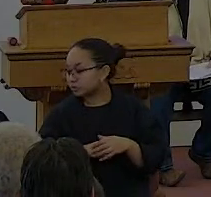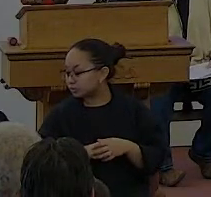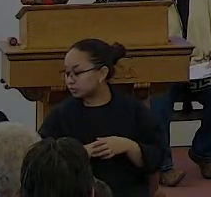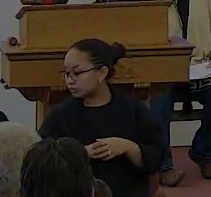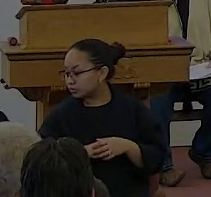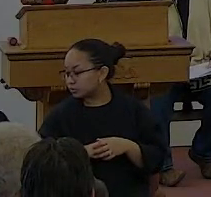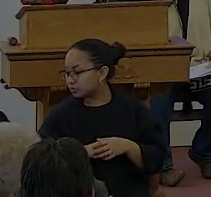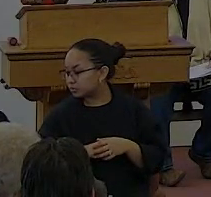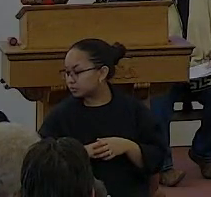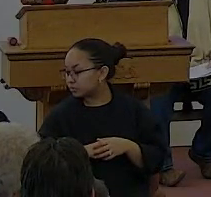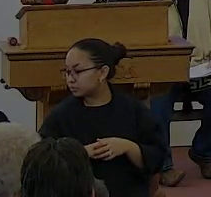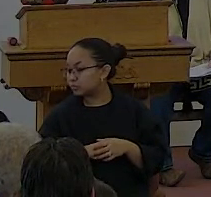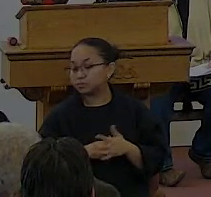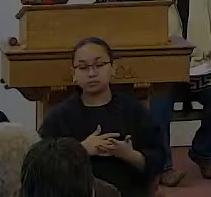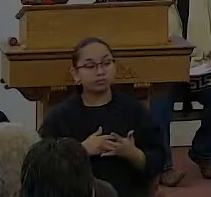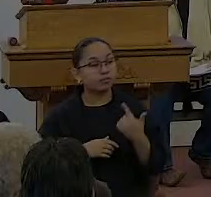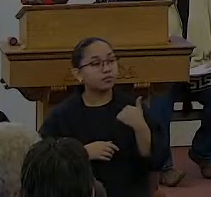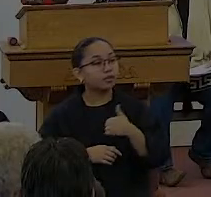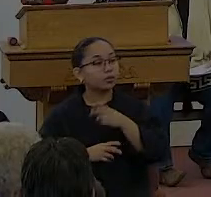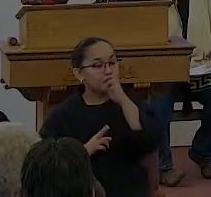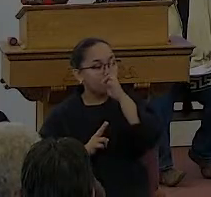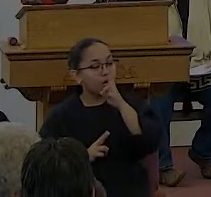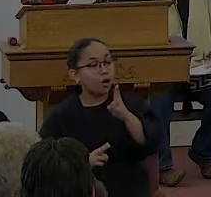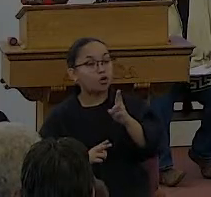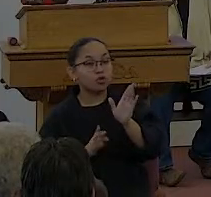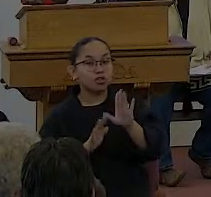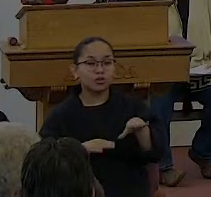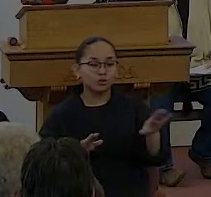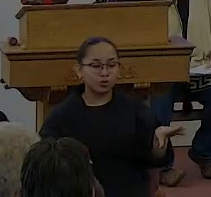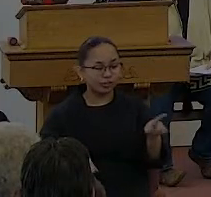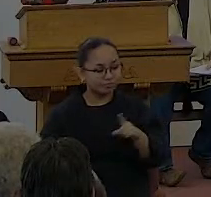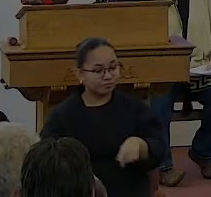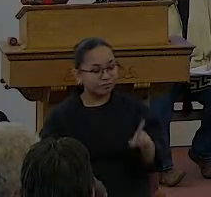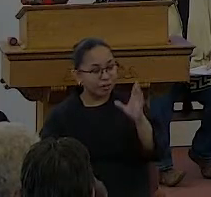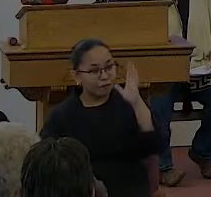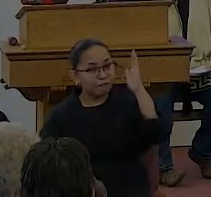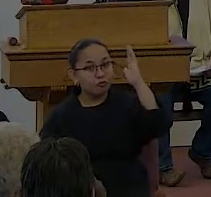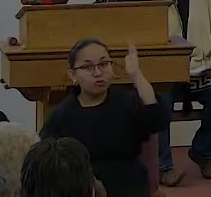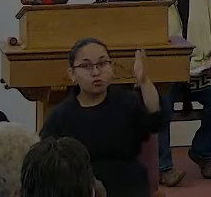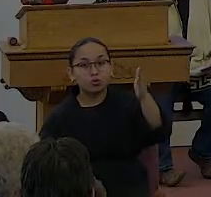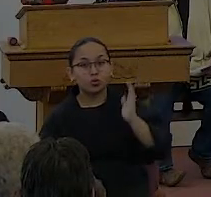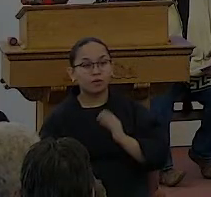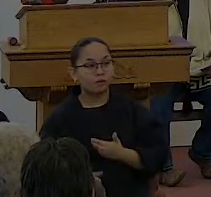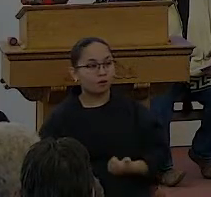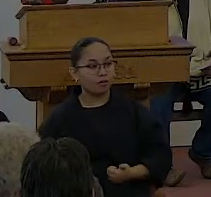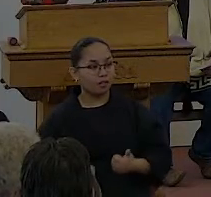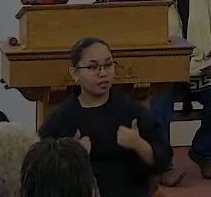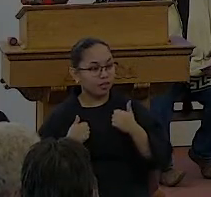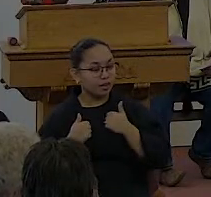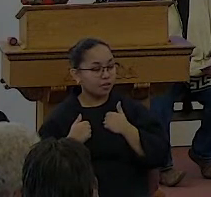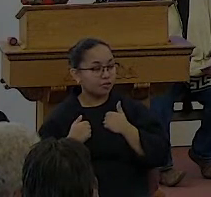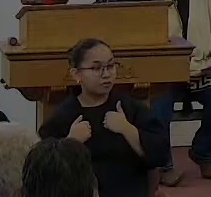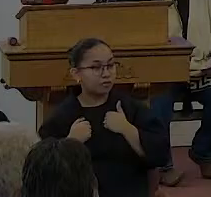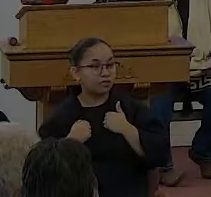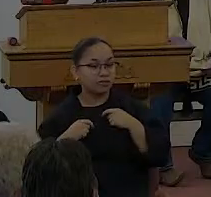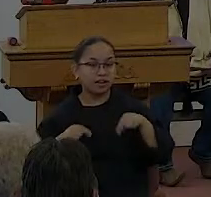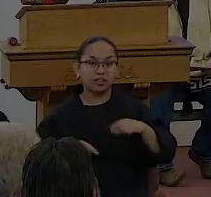And we honor the children, the future of our life and this